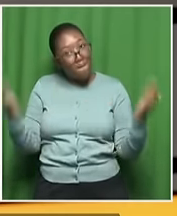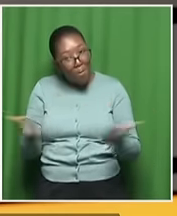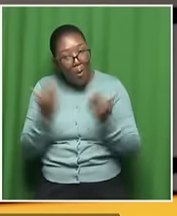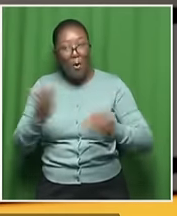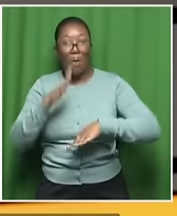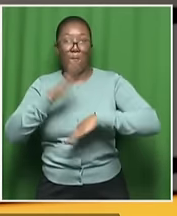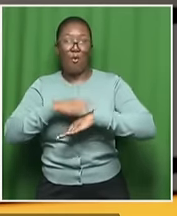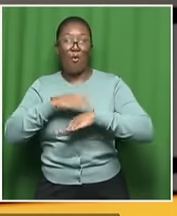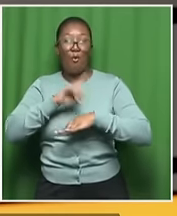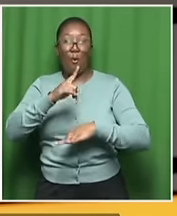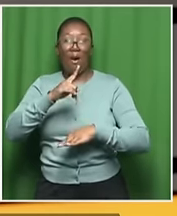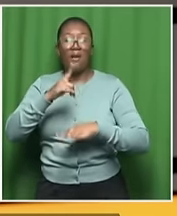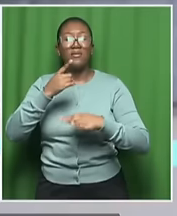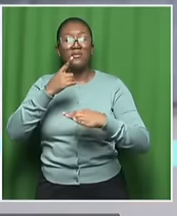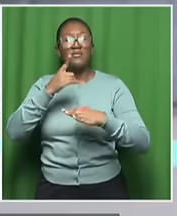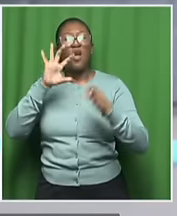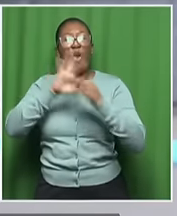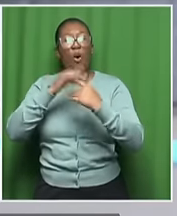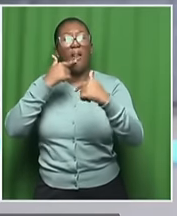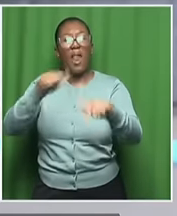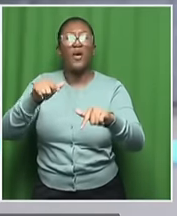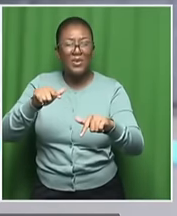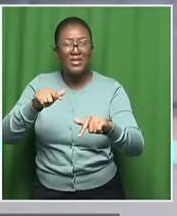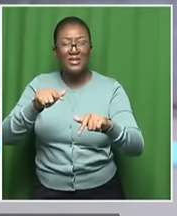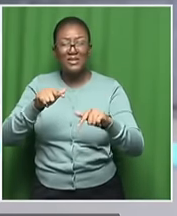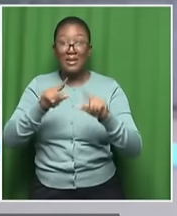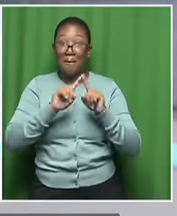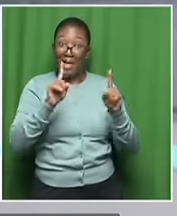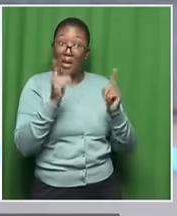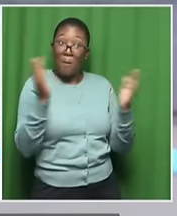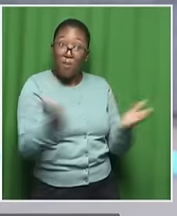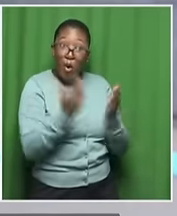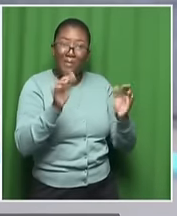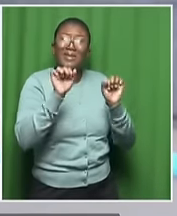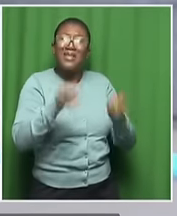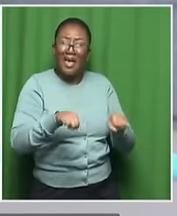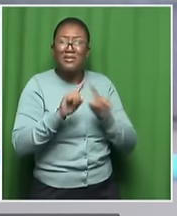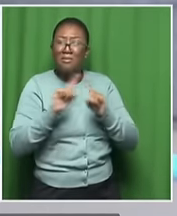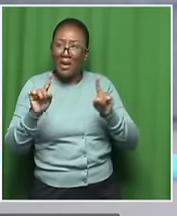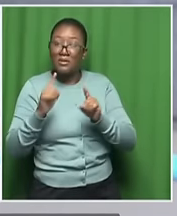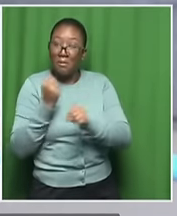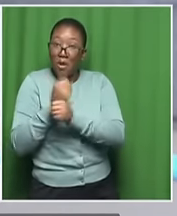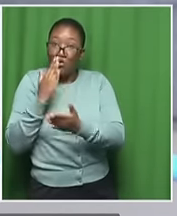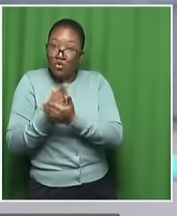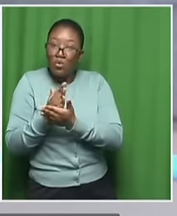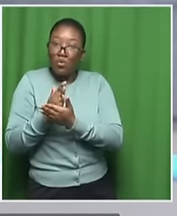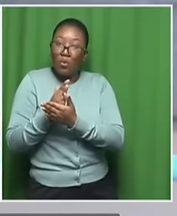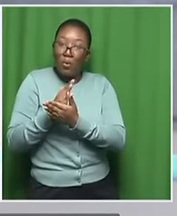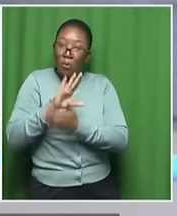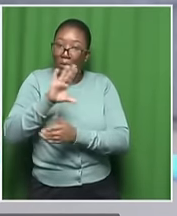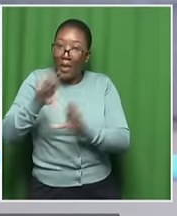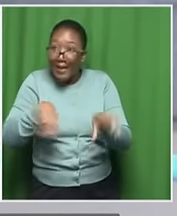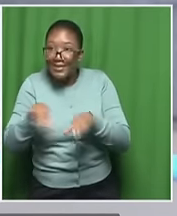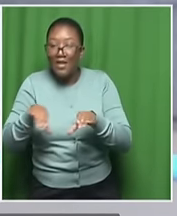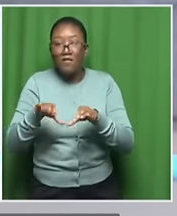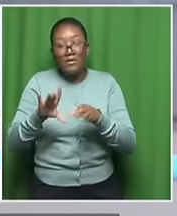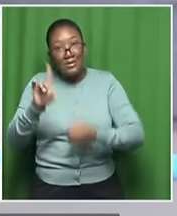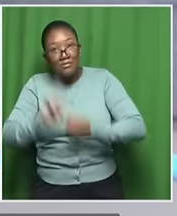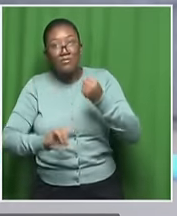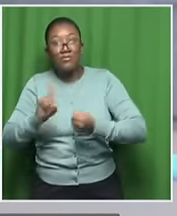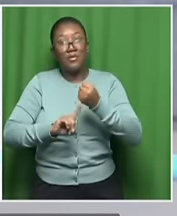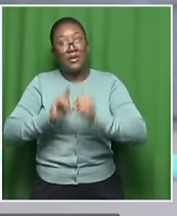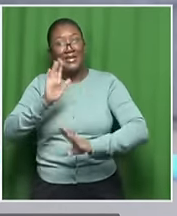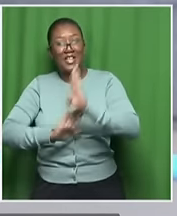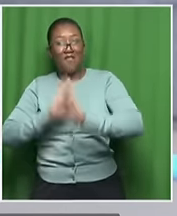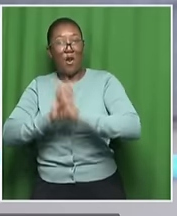That's the only way. Perhaps more than promote, there needs to be a concerted effort to actually make sure that these languages develop,